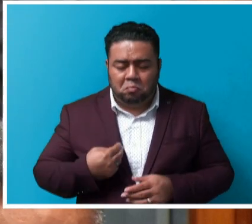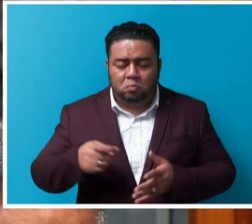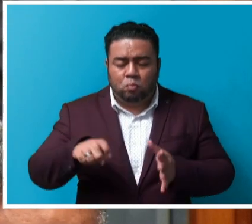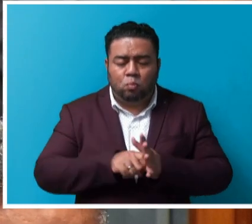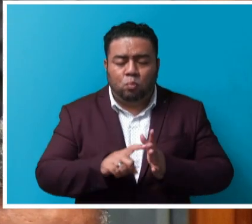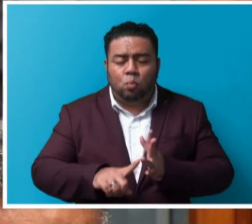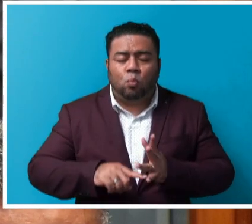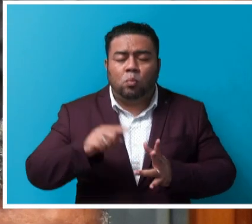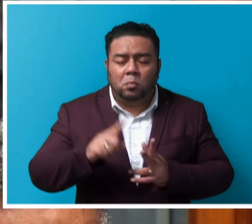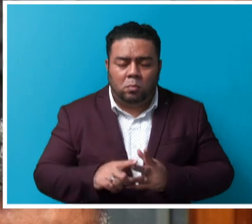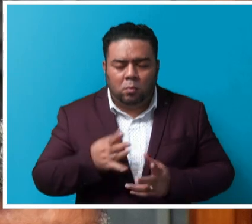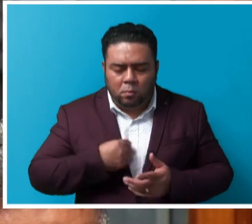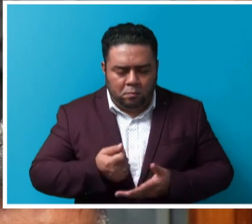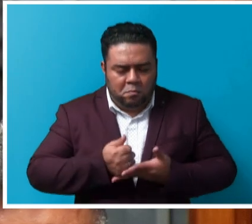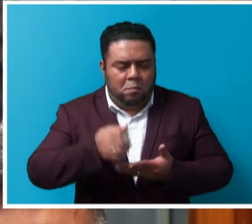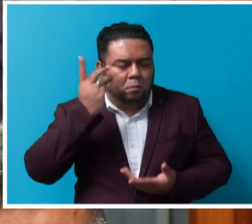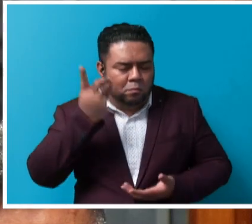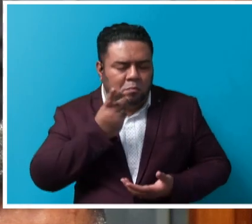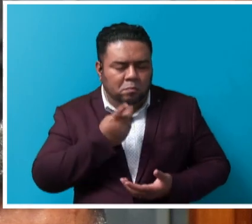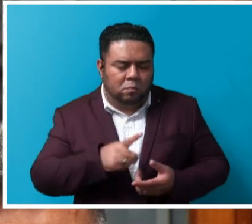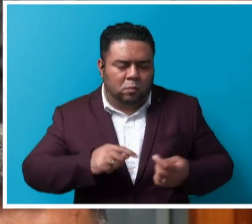towards digital transformation